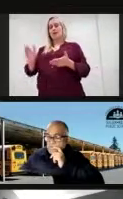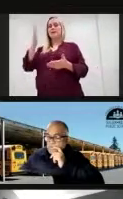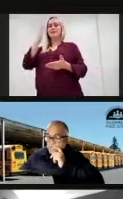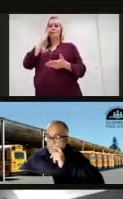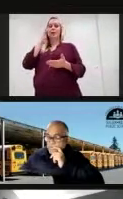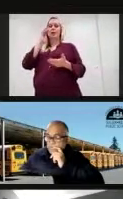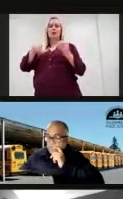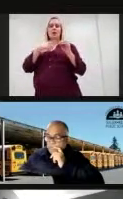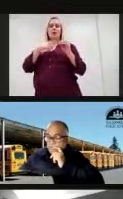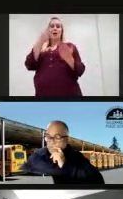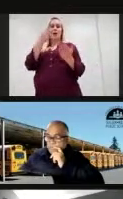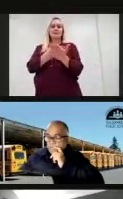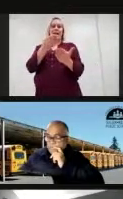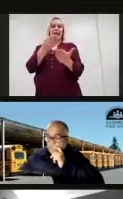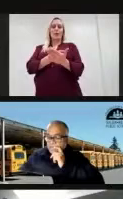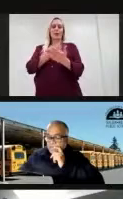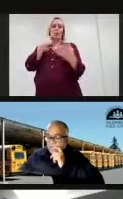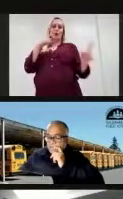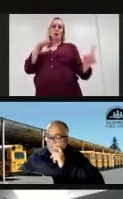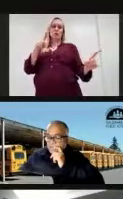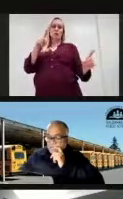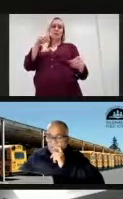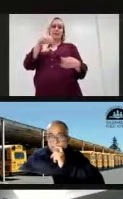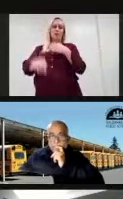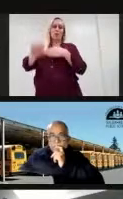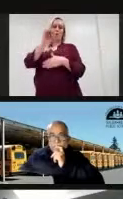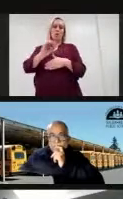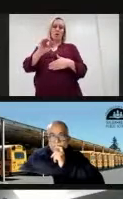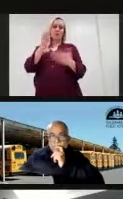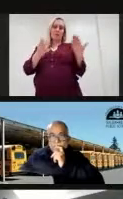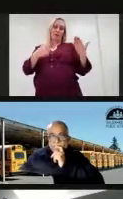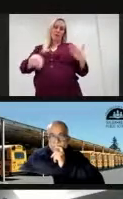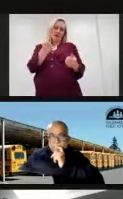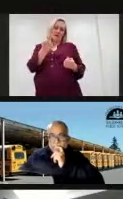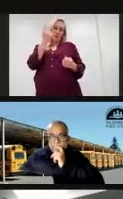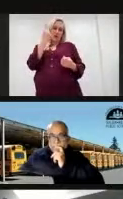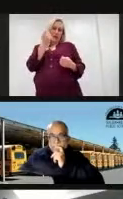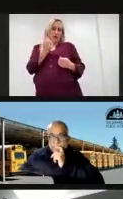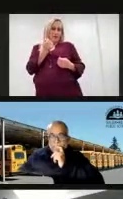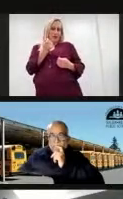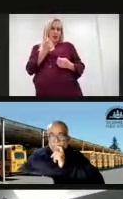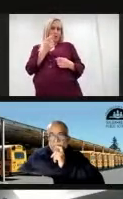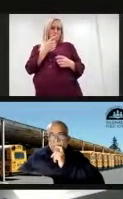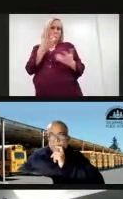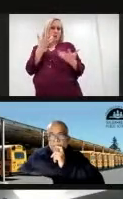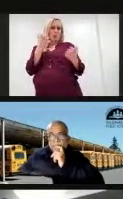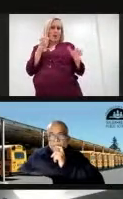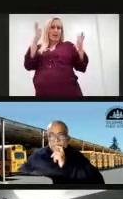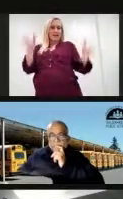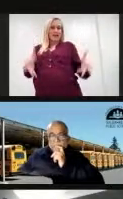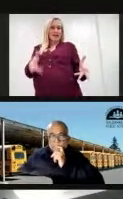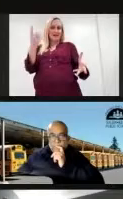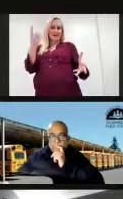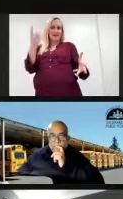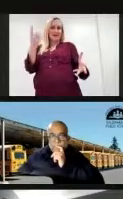salaries work in Oregon. I think you all have some degree of understanding, but I don't want to leave anybody out.